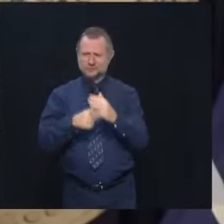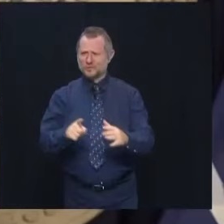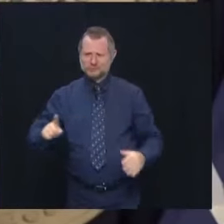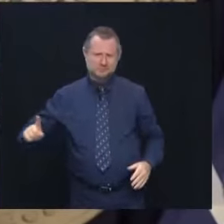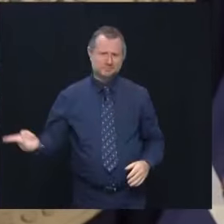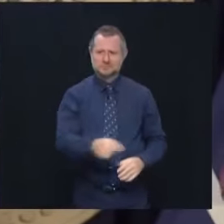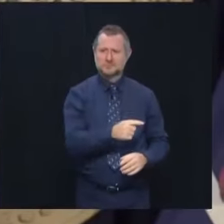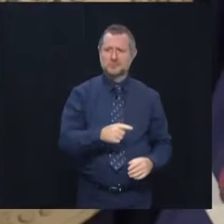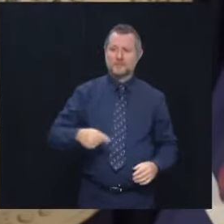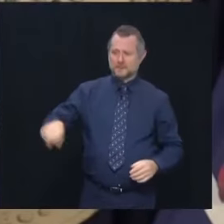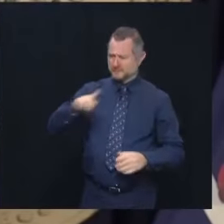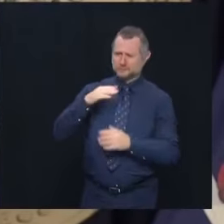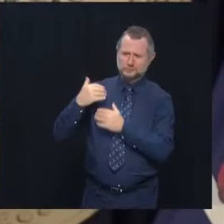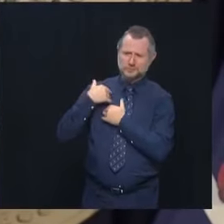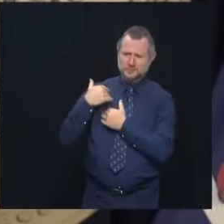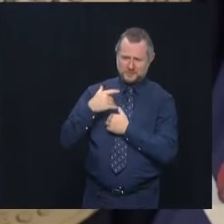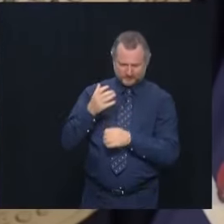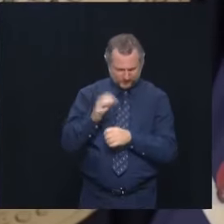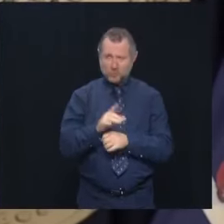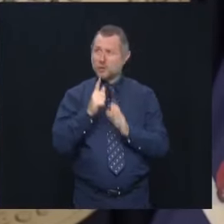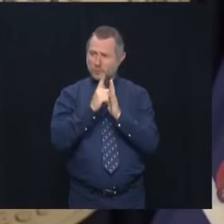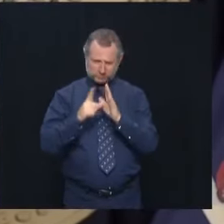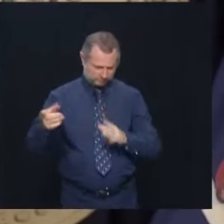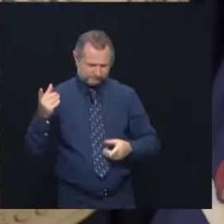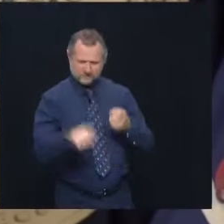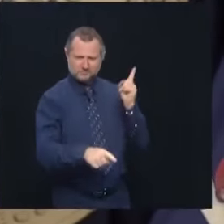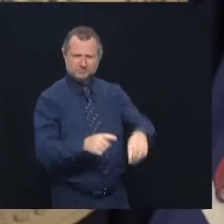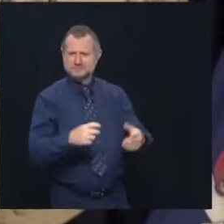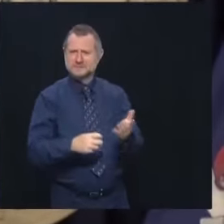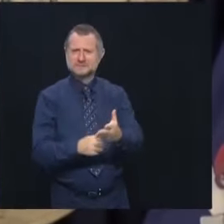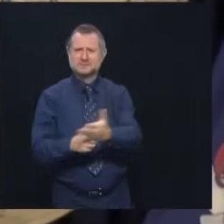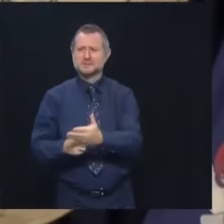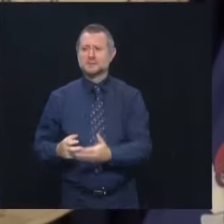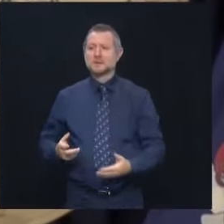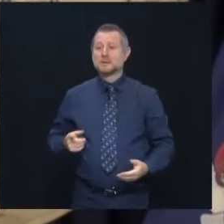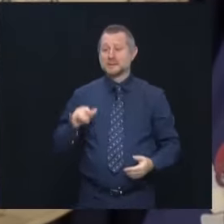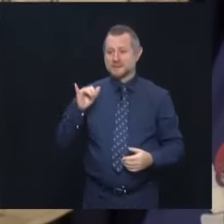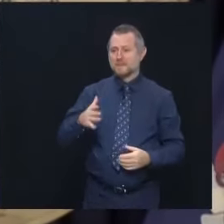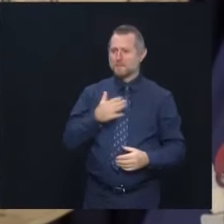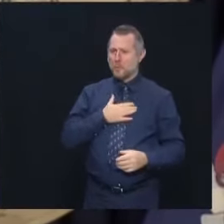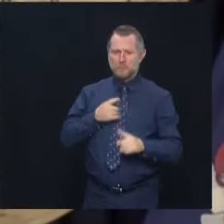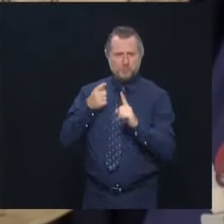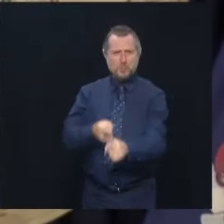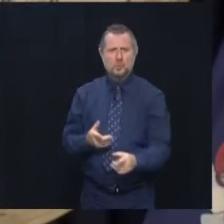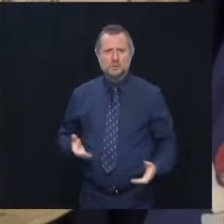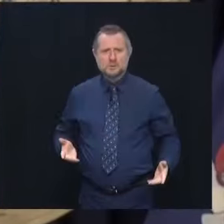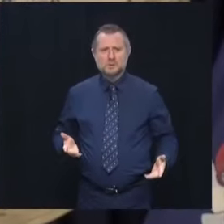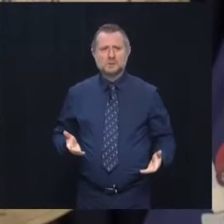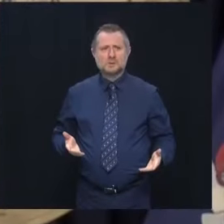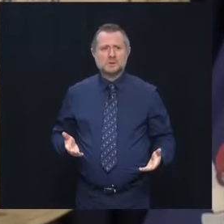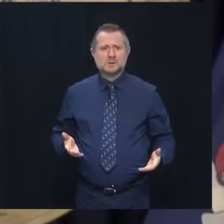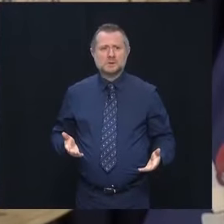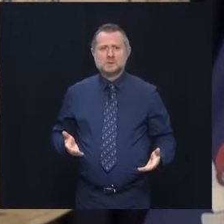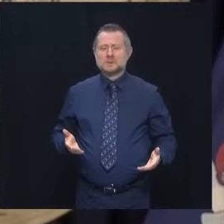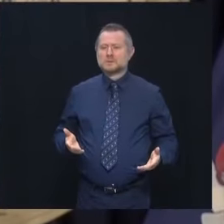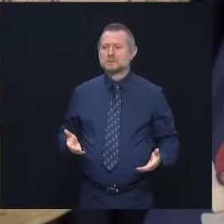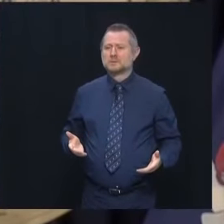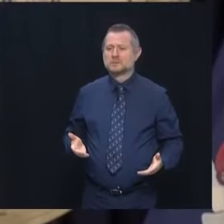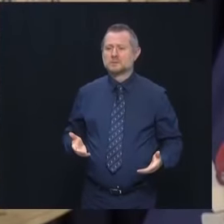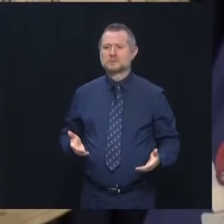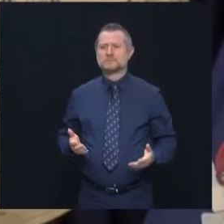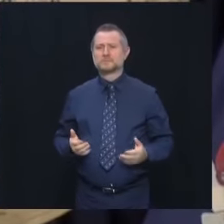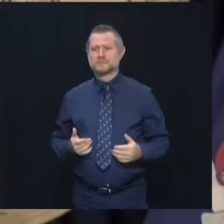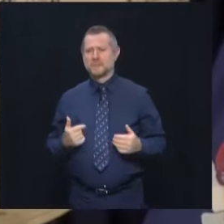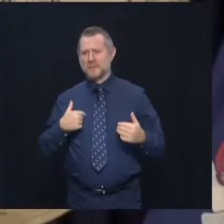of enforcing the laws. That's what I'm saying. We have these